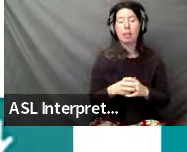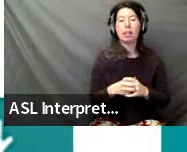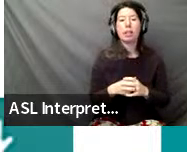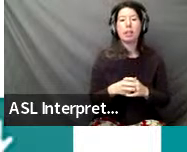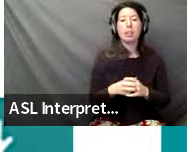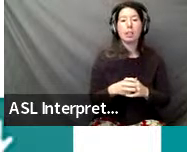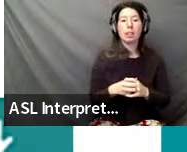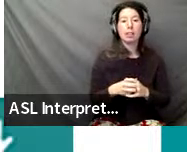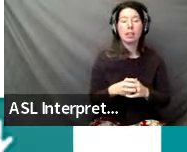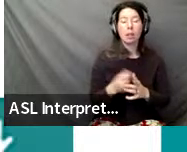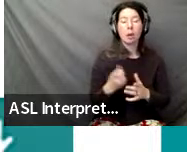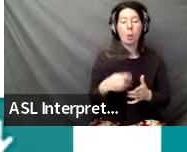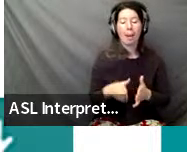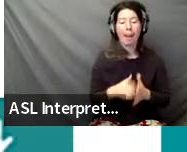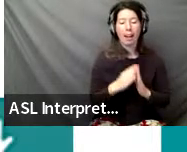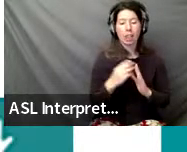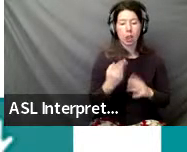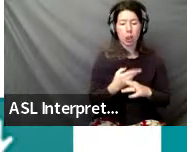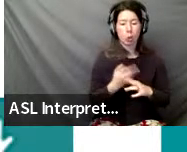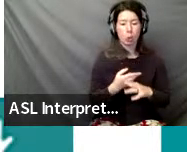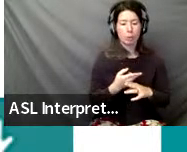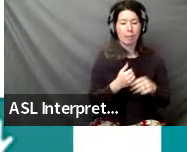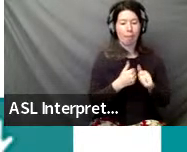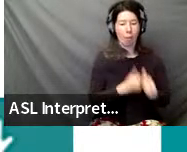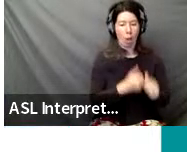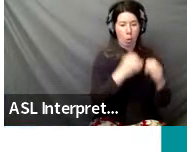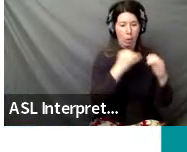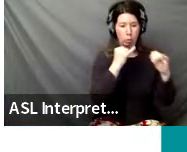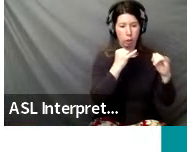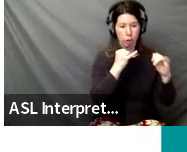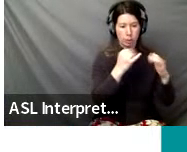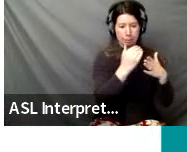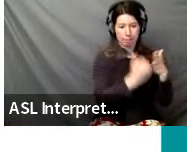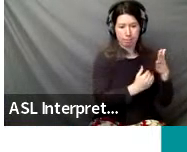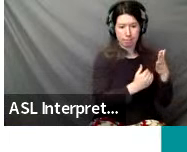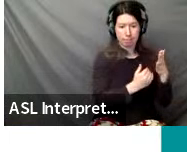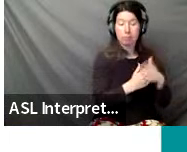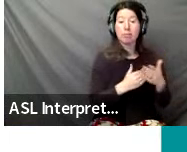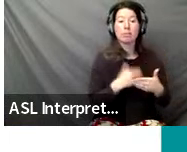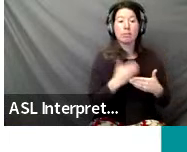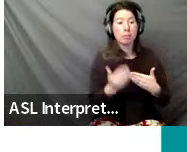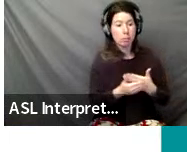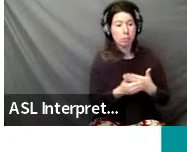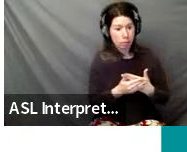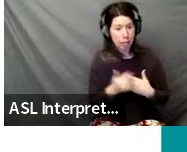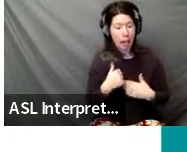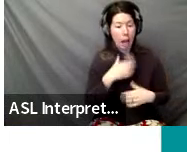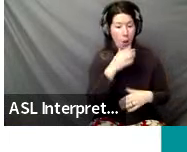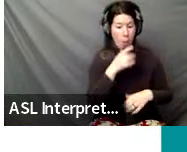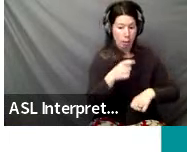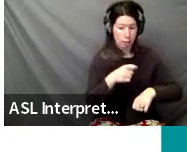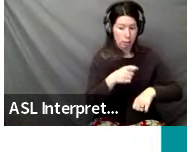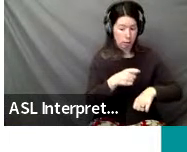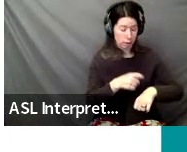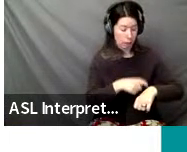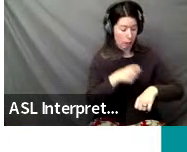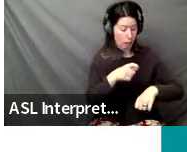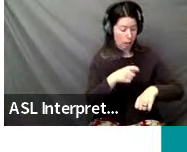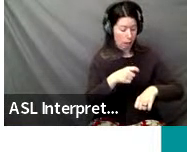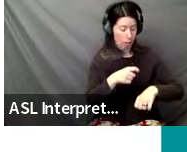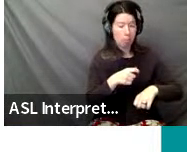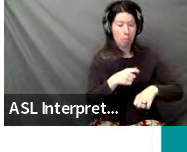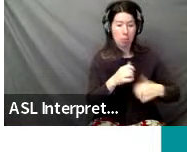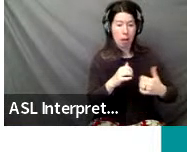that that you use these instructions. So next slide, and I'll be timing how long each